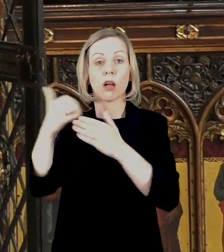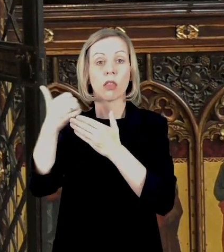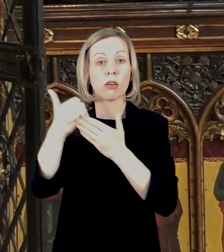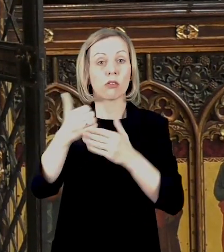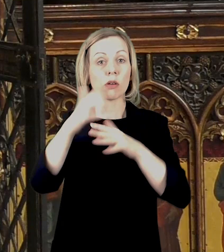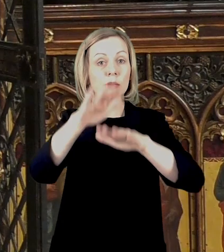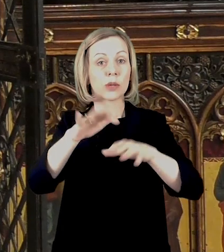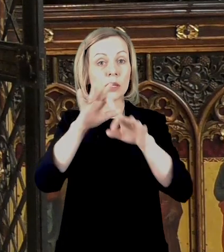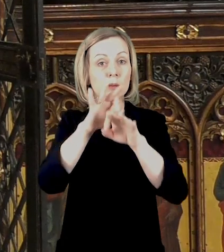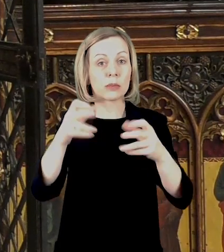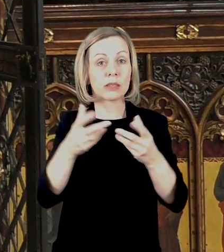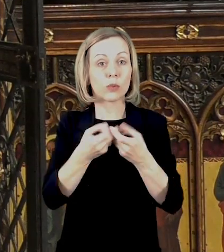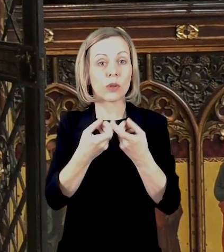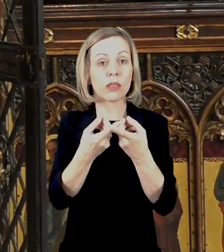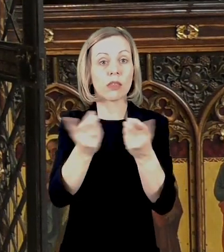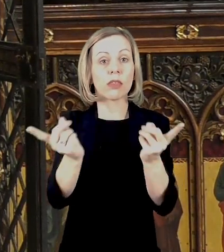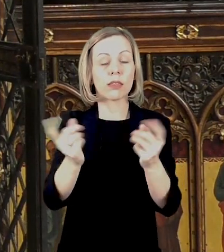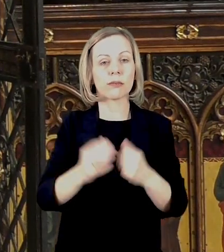be with you.